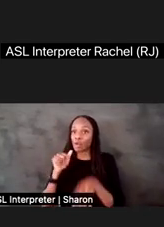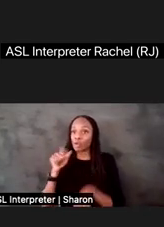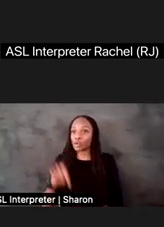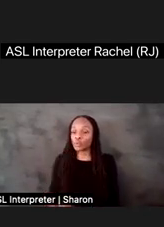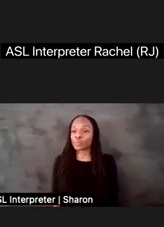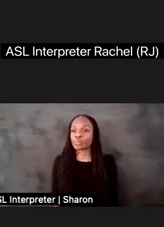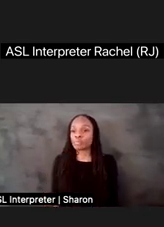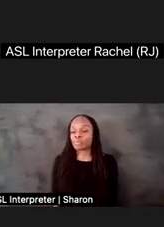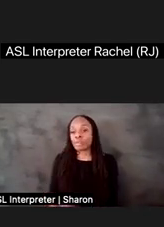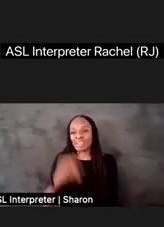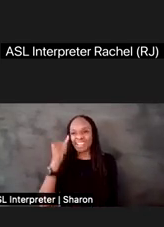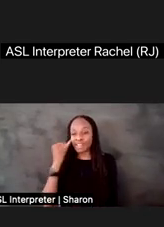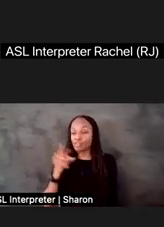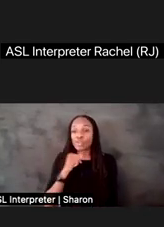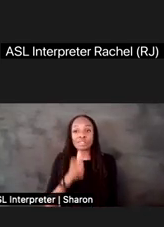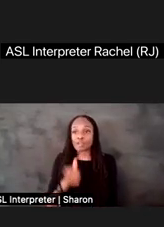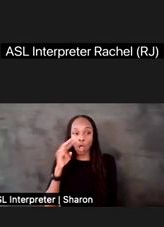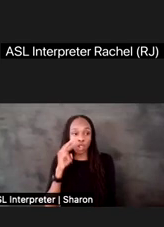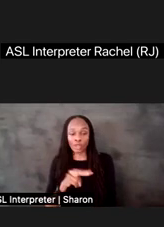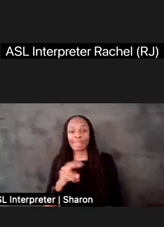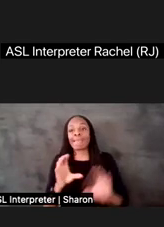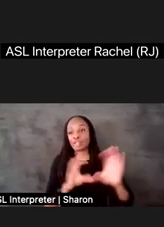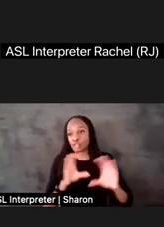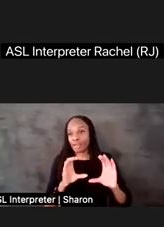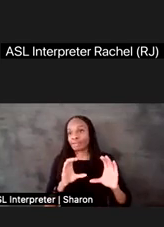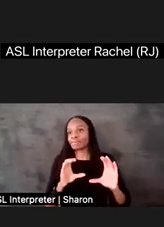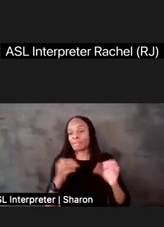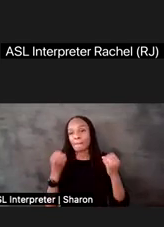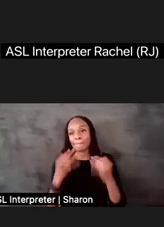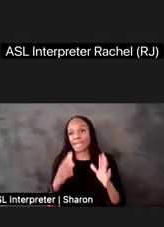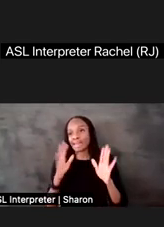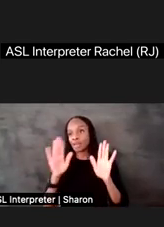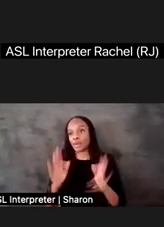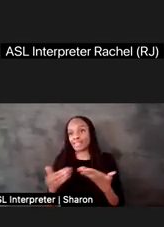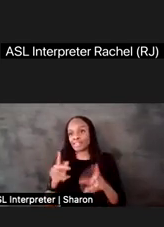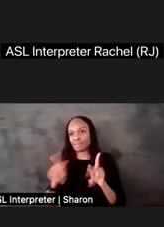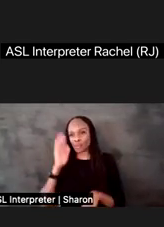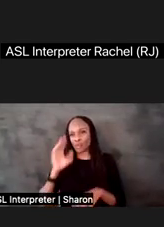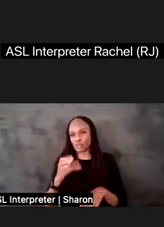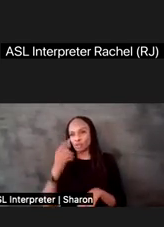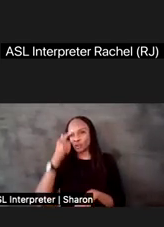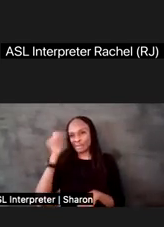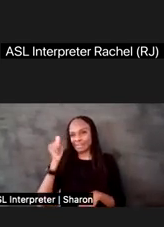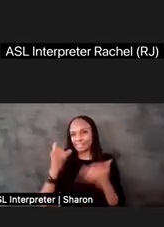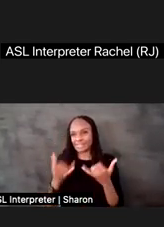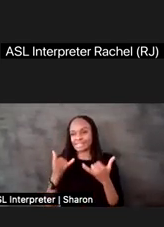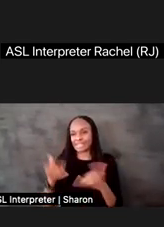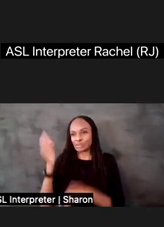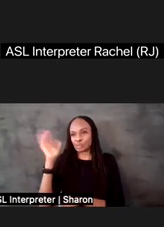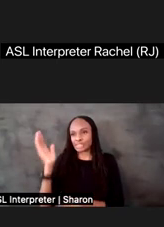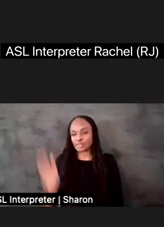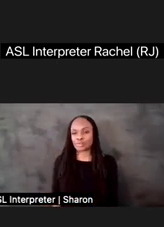But if you aren't looking at the chat, lots of great things that people are going to be doing based on today's presentation.